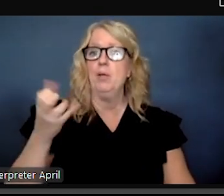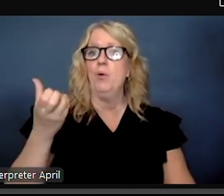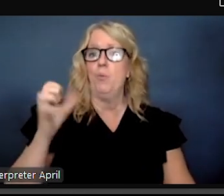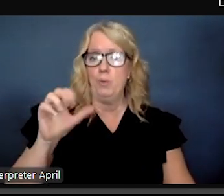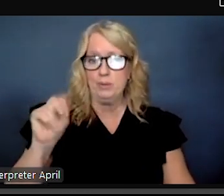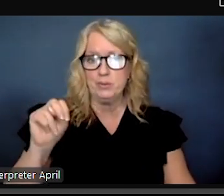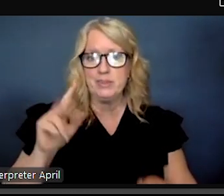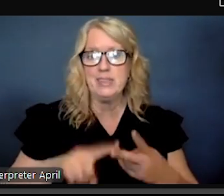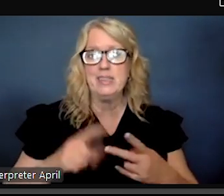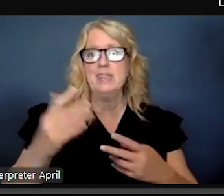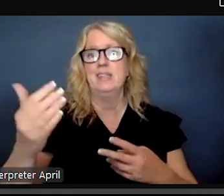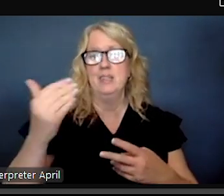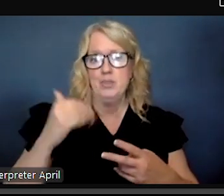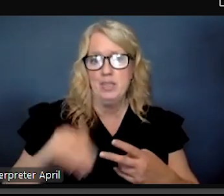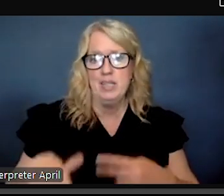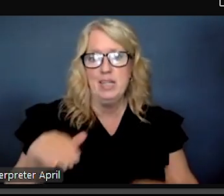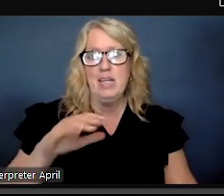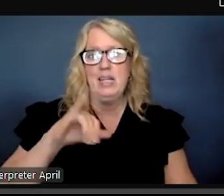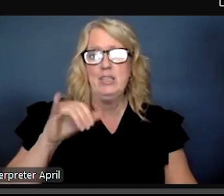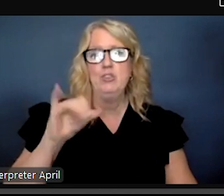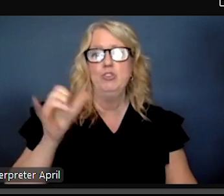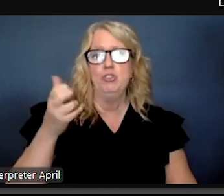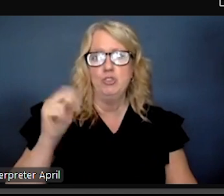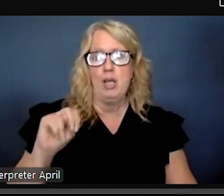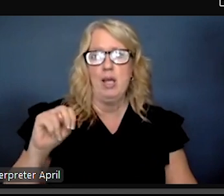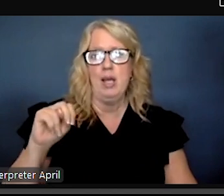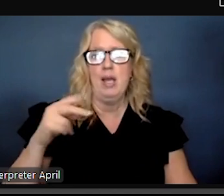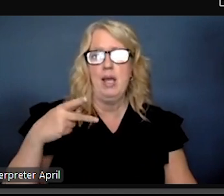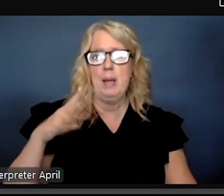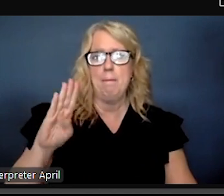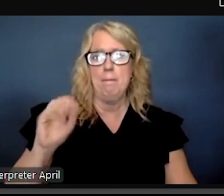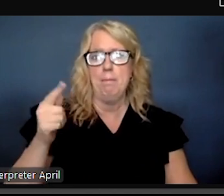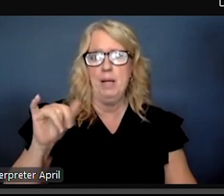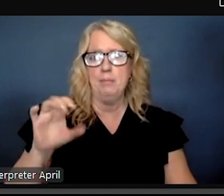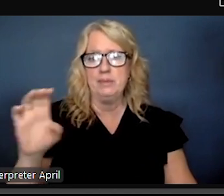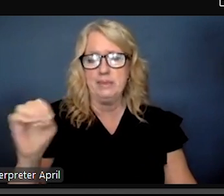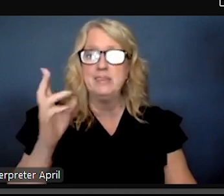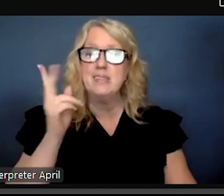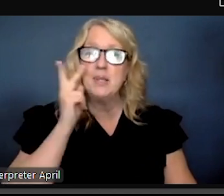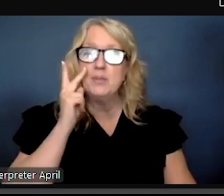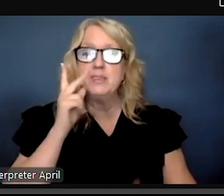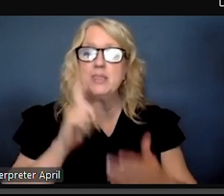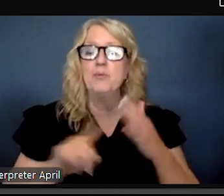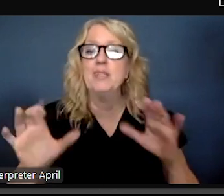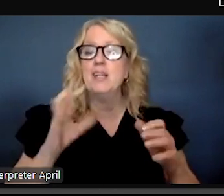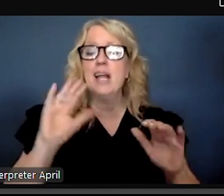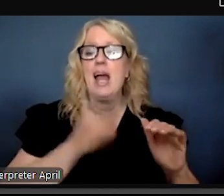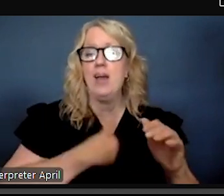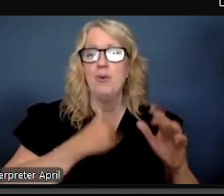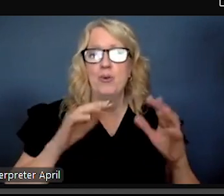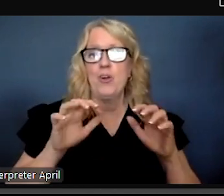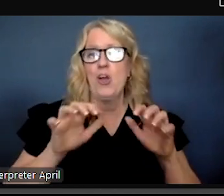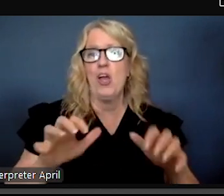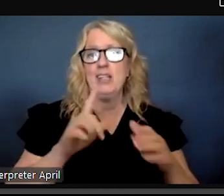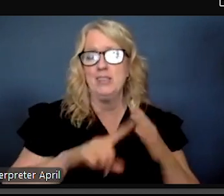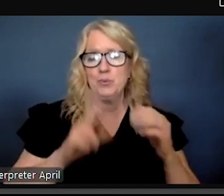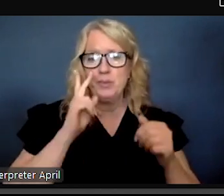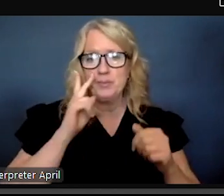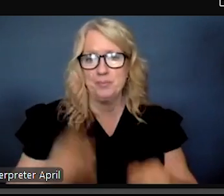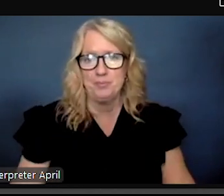Wilson, followed by Jean Baptiste. And let's see how we did as an audience.